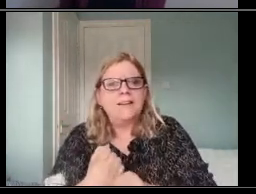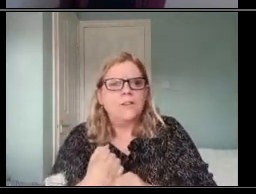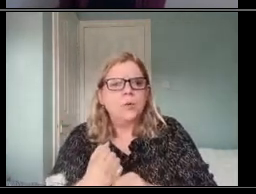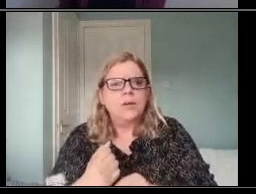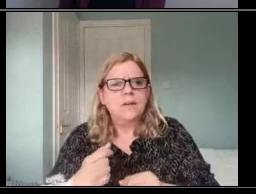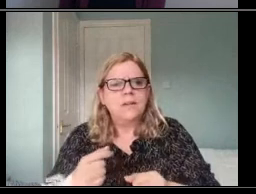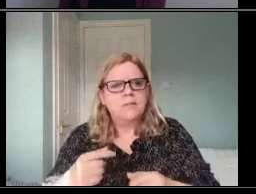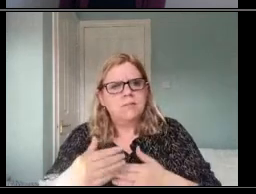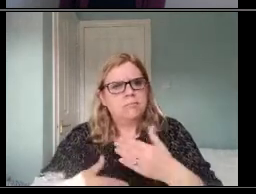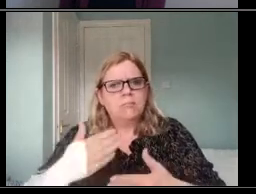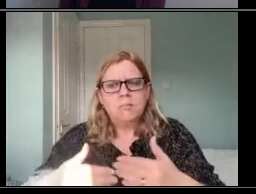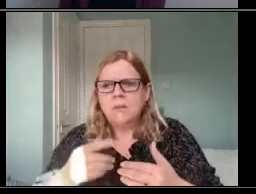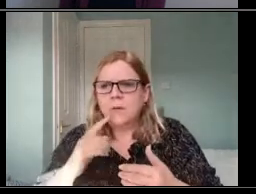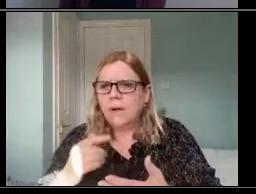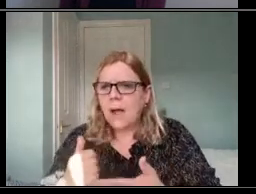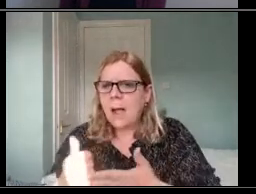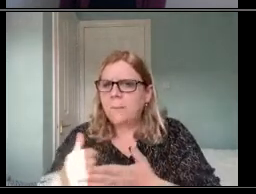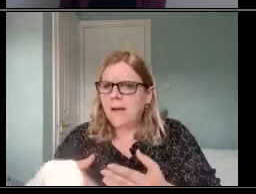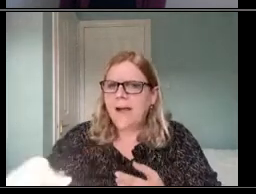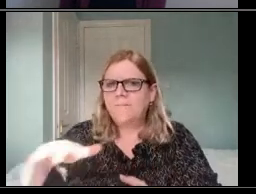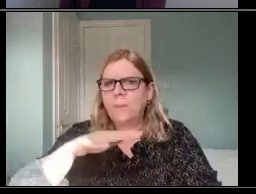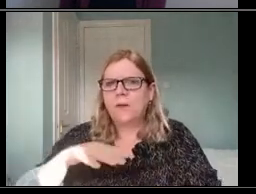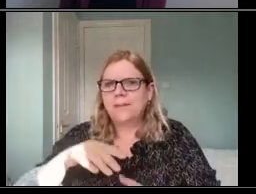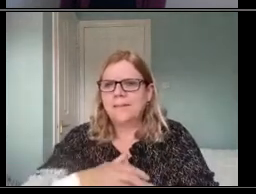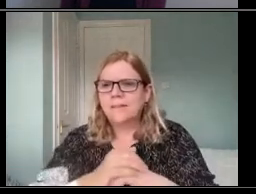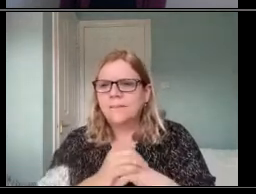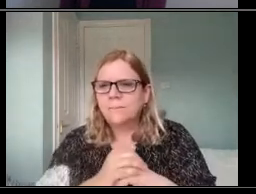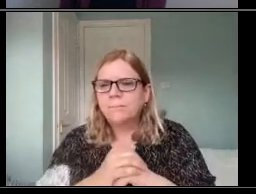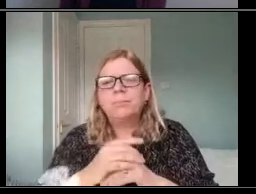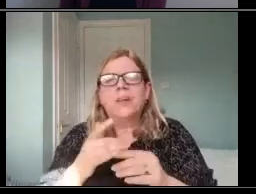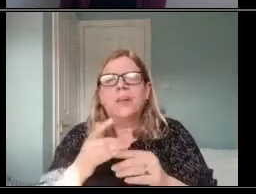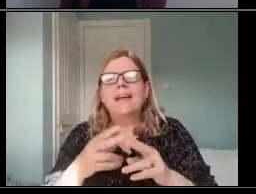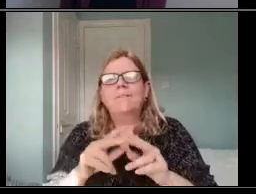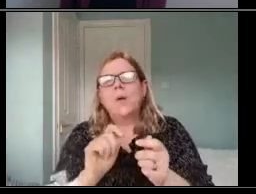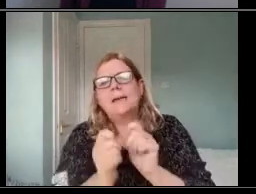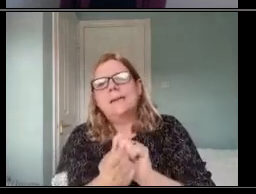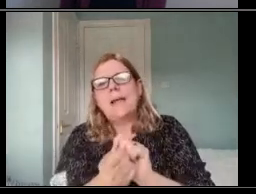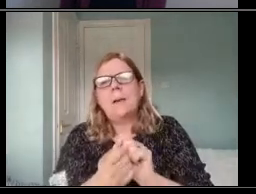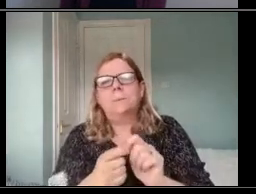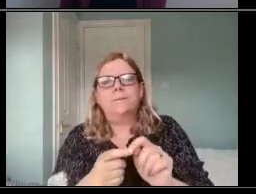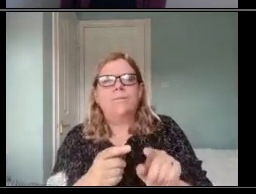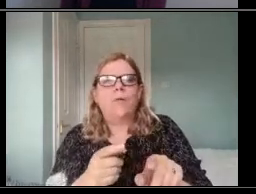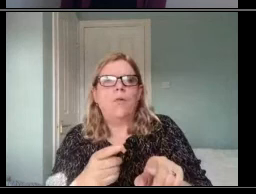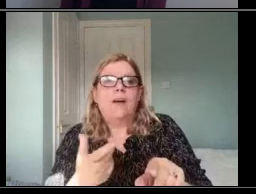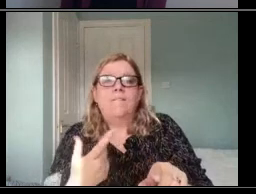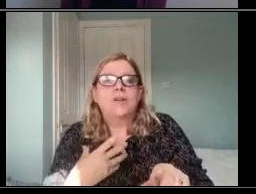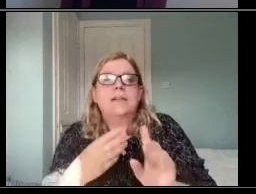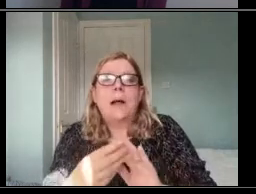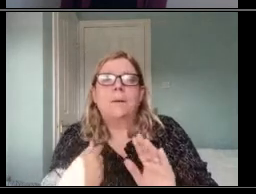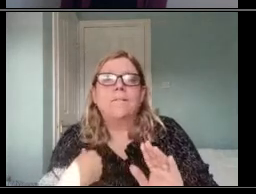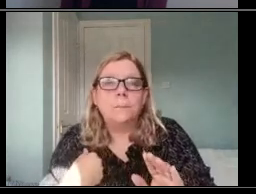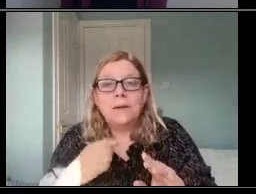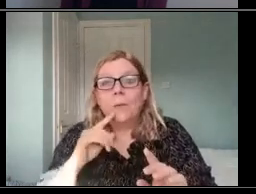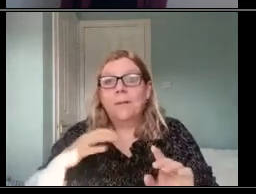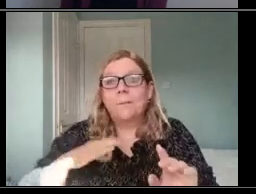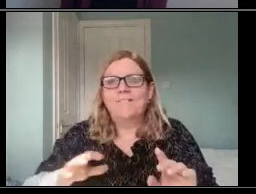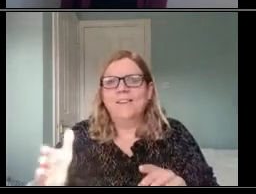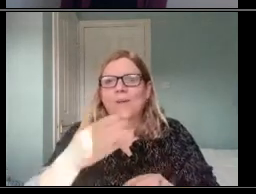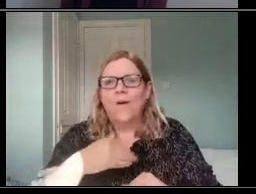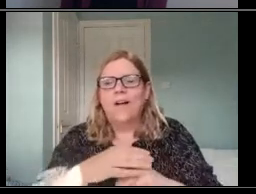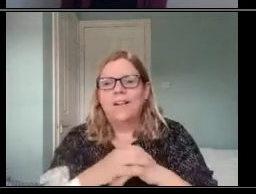one another. Am I doing something that is genuinely inclusive? Is what I'm doing helping the people around me? Maybe